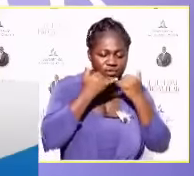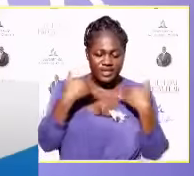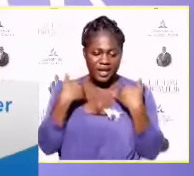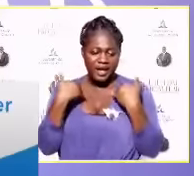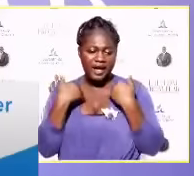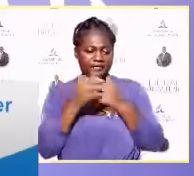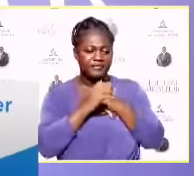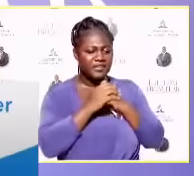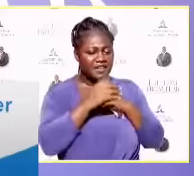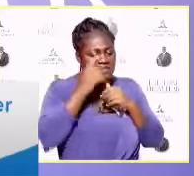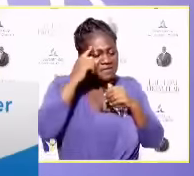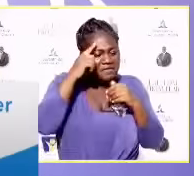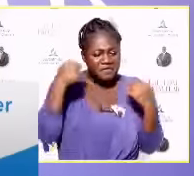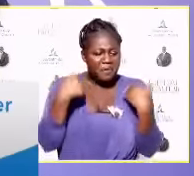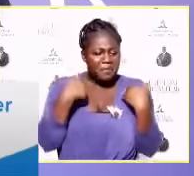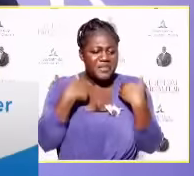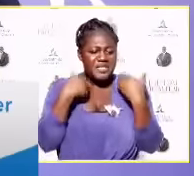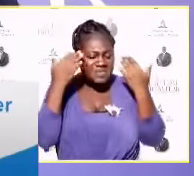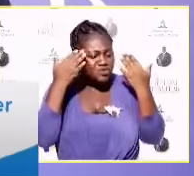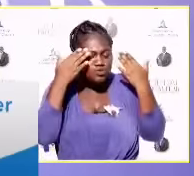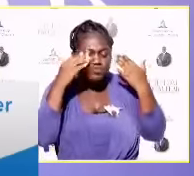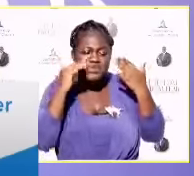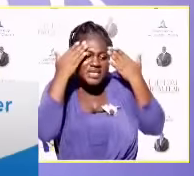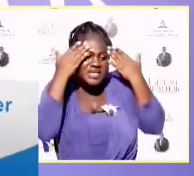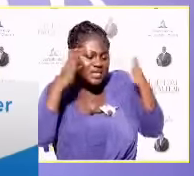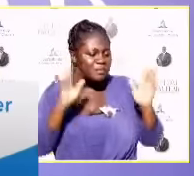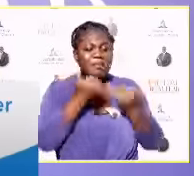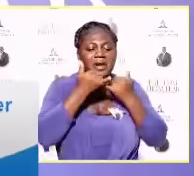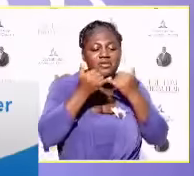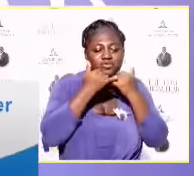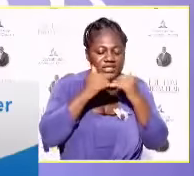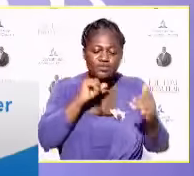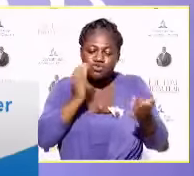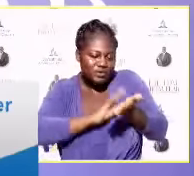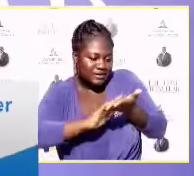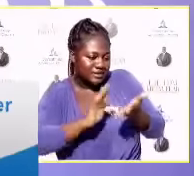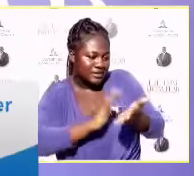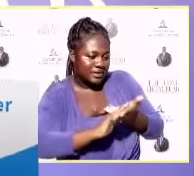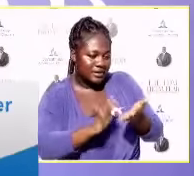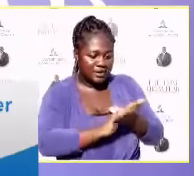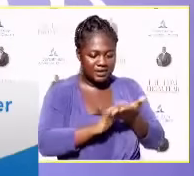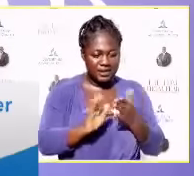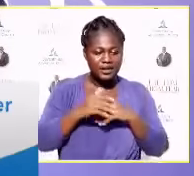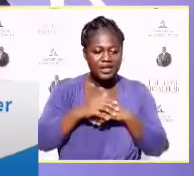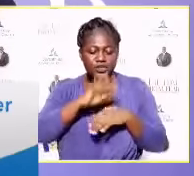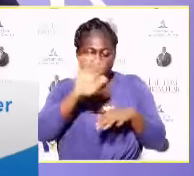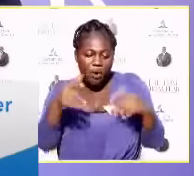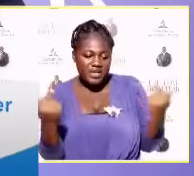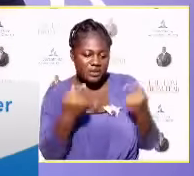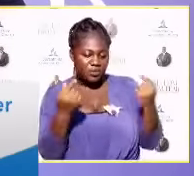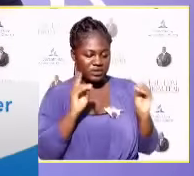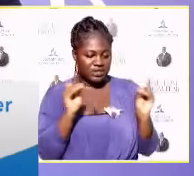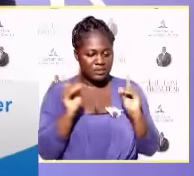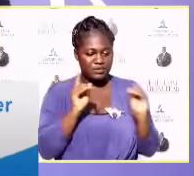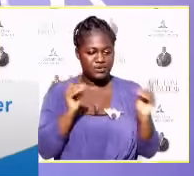For I acknowledge my transgressions, and my sin is ever before me.